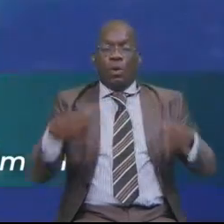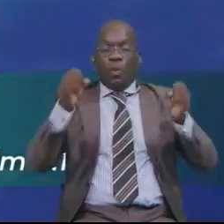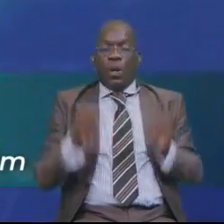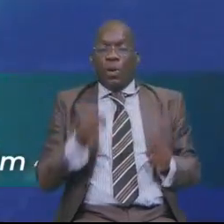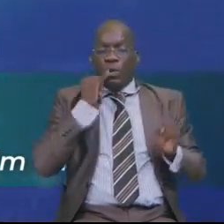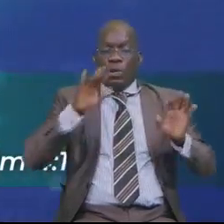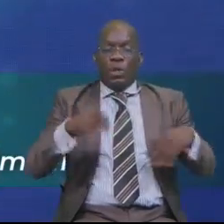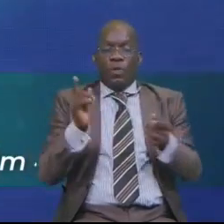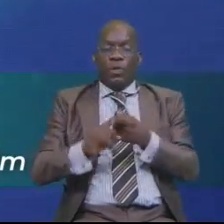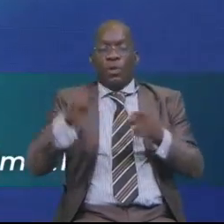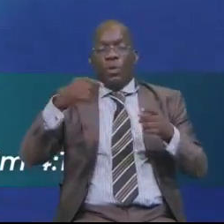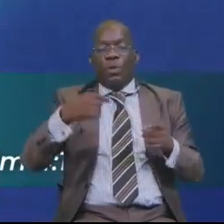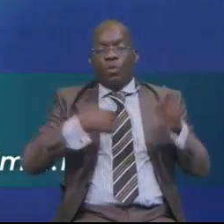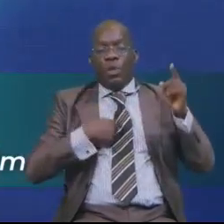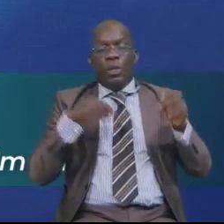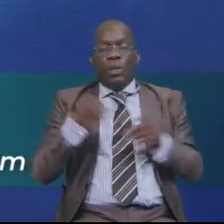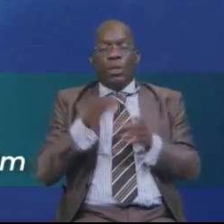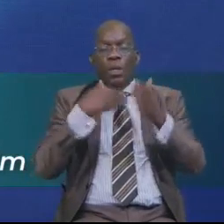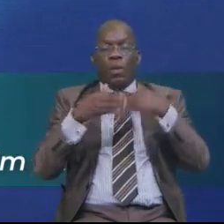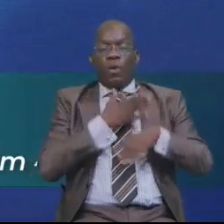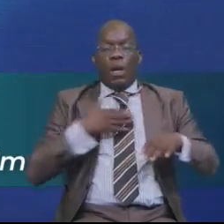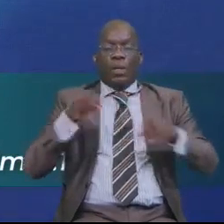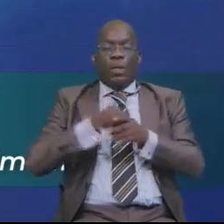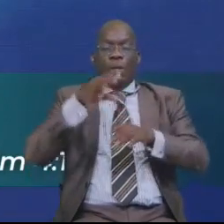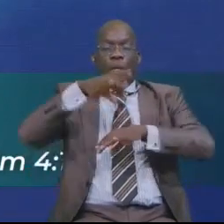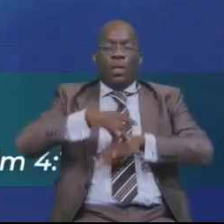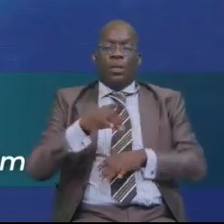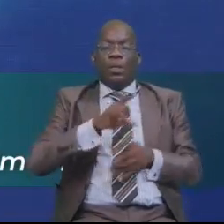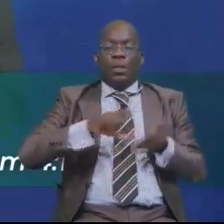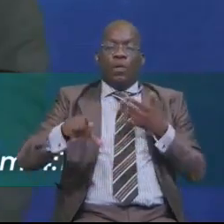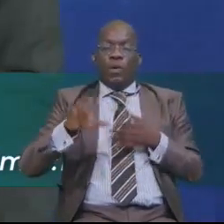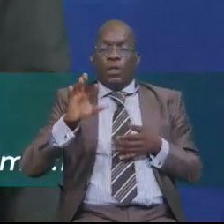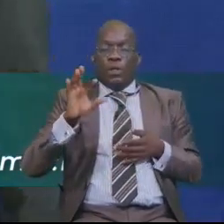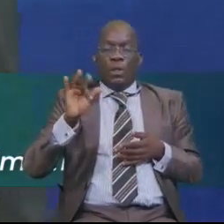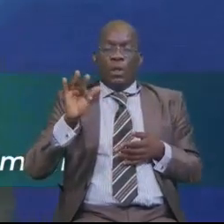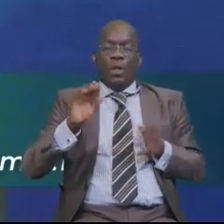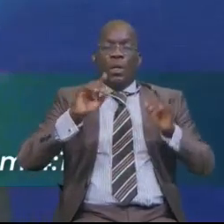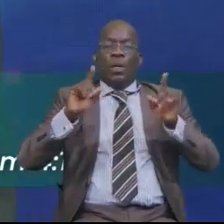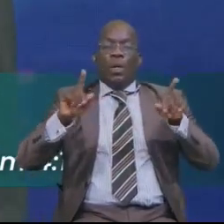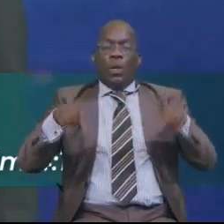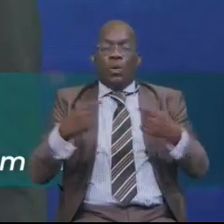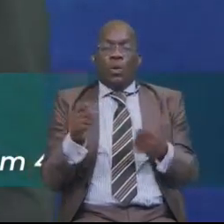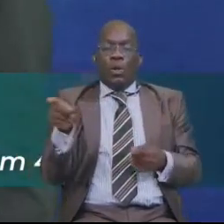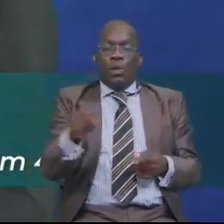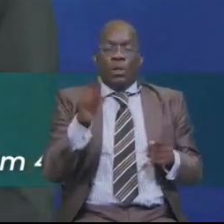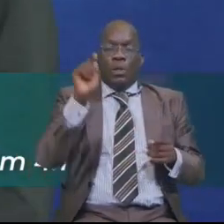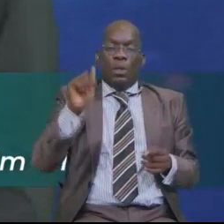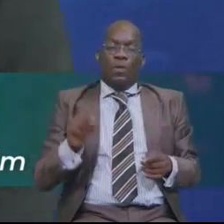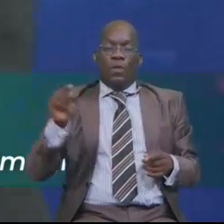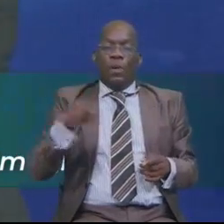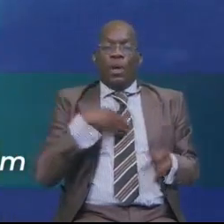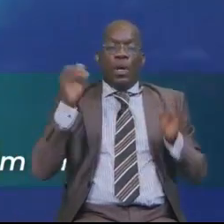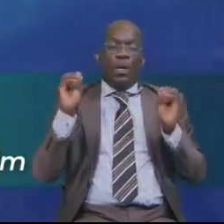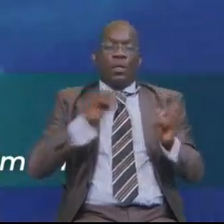heaven and in earth. Then it says in verse 19, go ye therefore and teach all